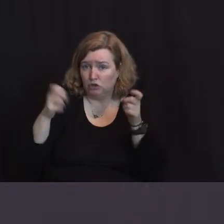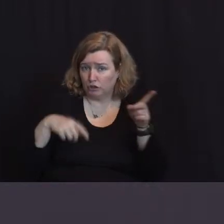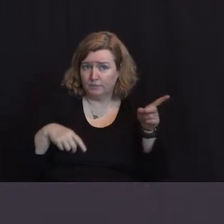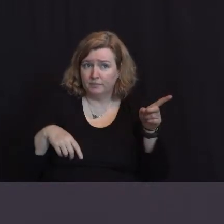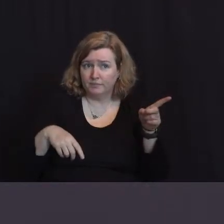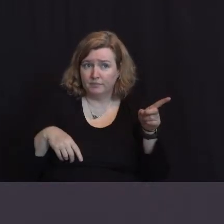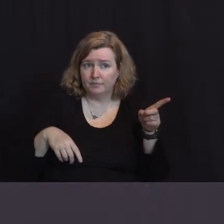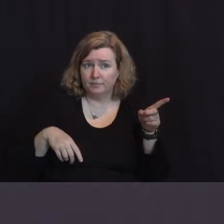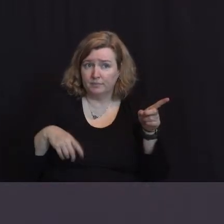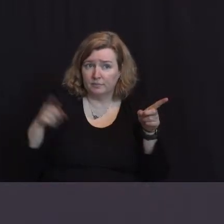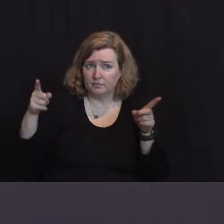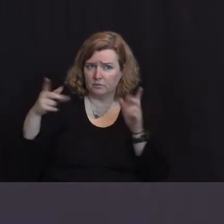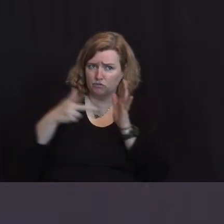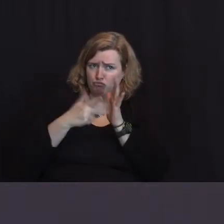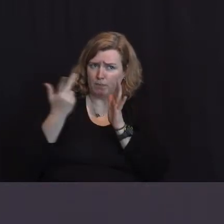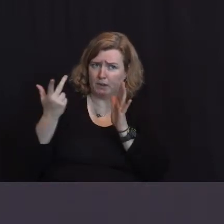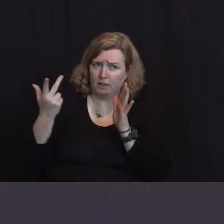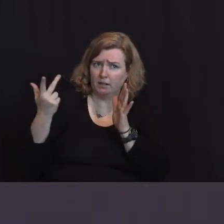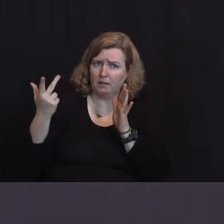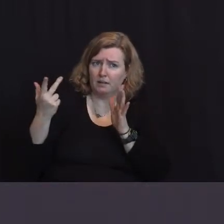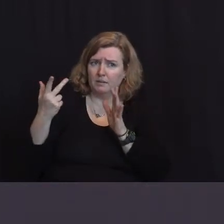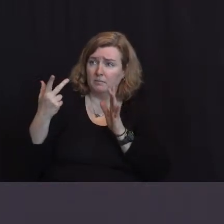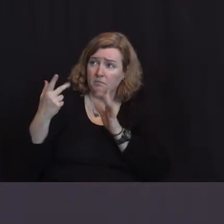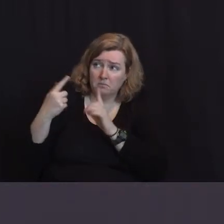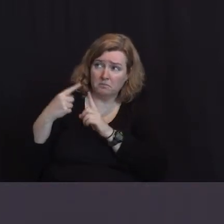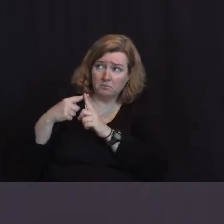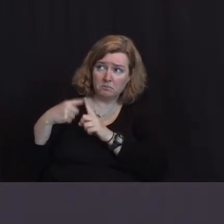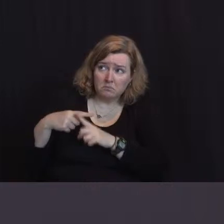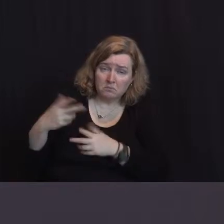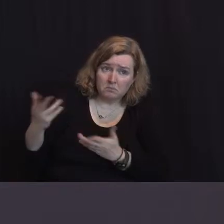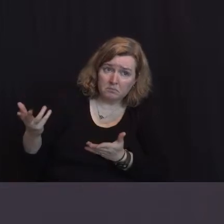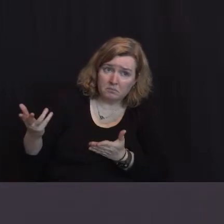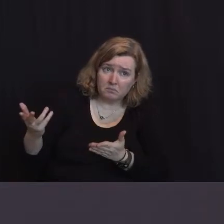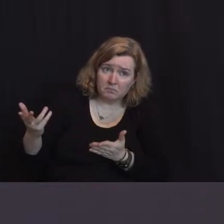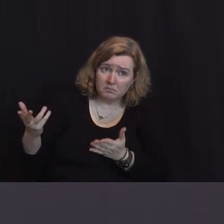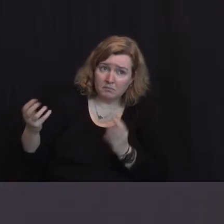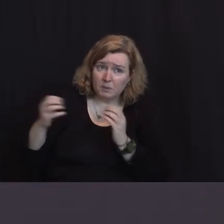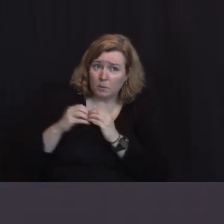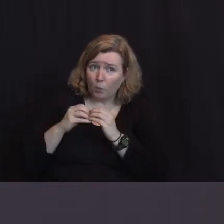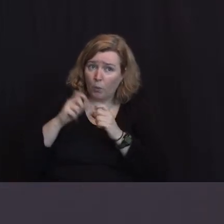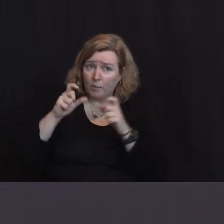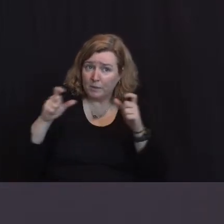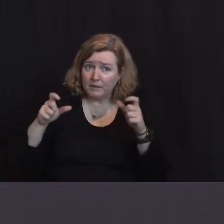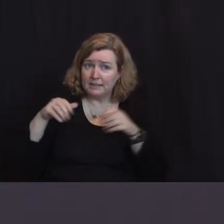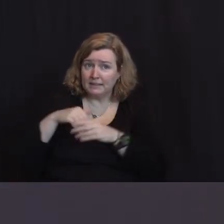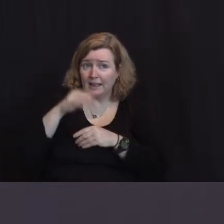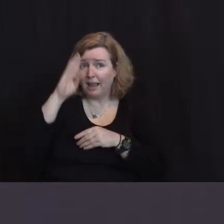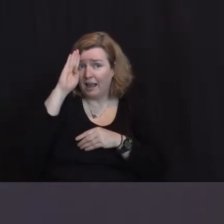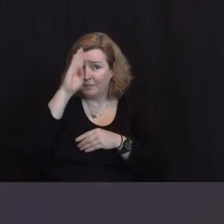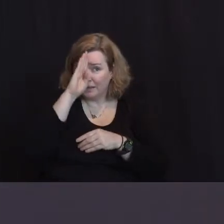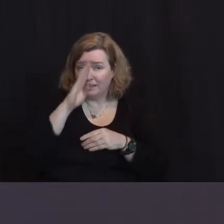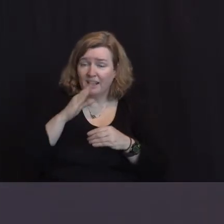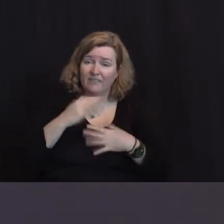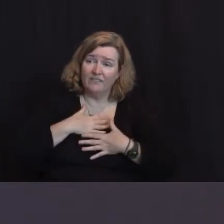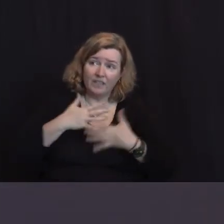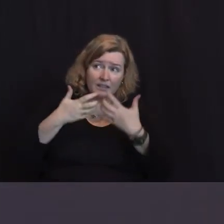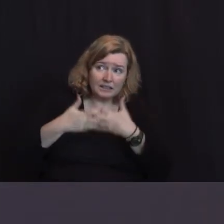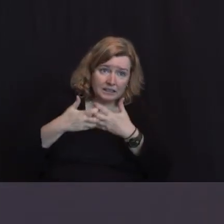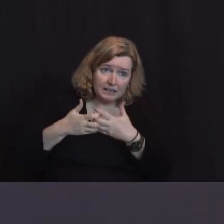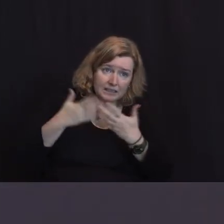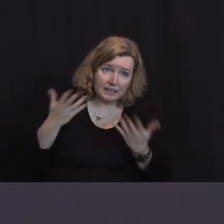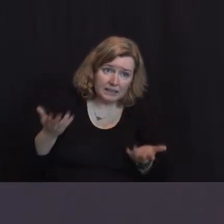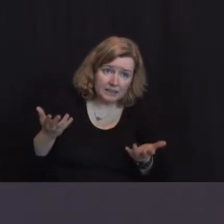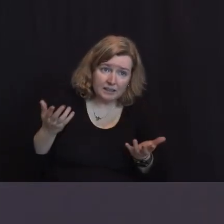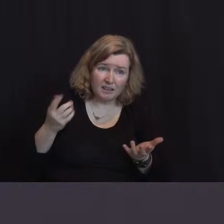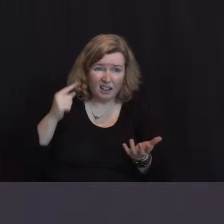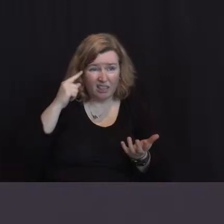on May 3rd, and they have more people in the hospital and on ventilators. Is Governor Wolf being irresponsible in moving this quickly, or is he simply moving more